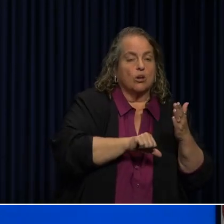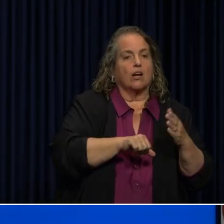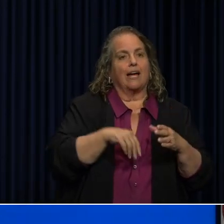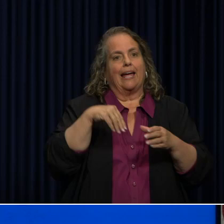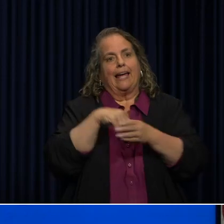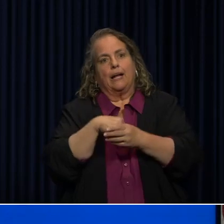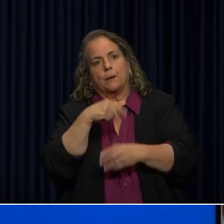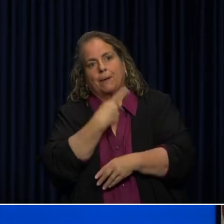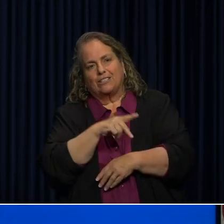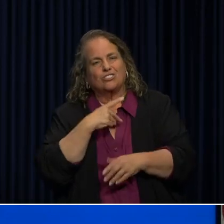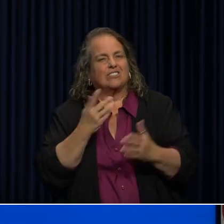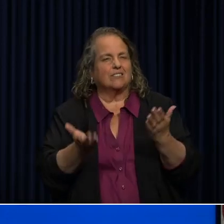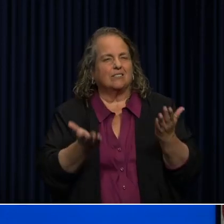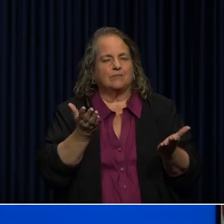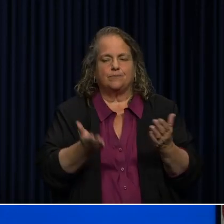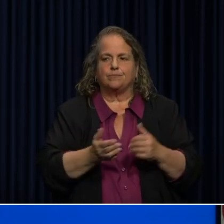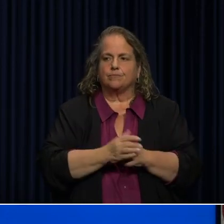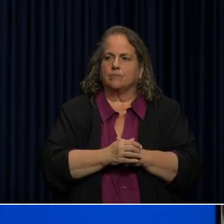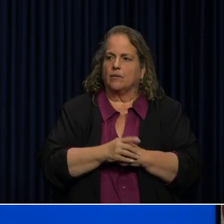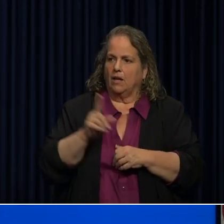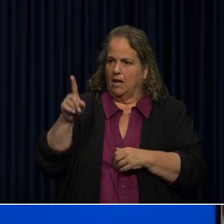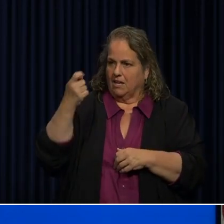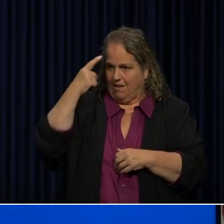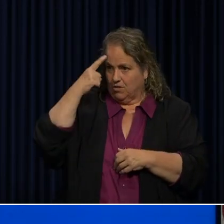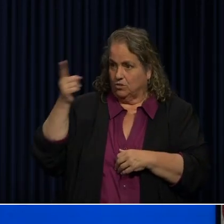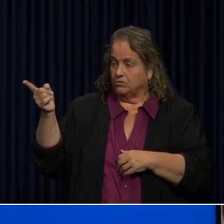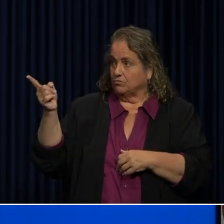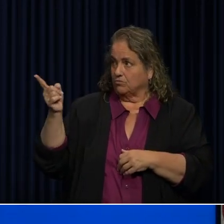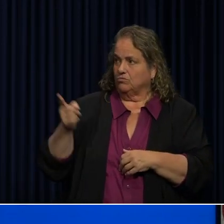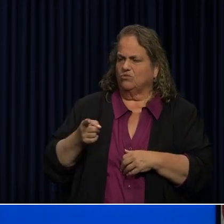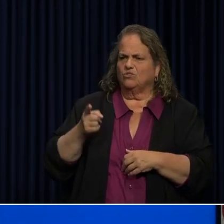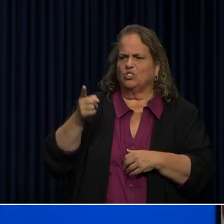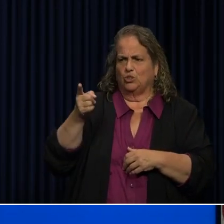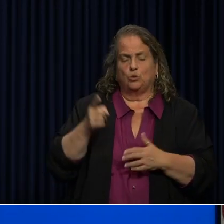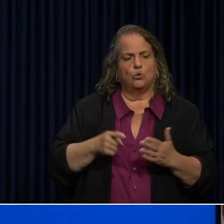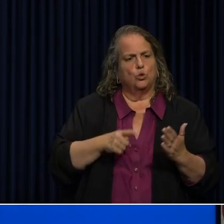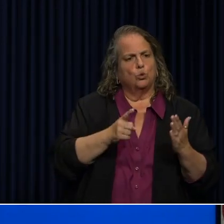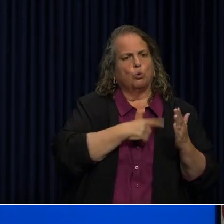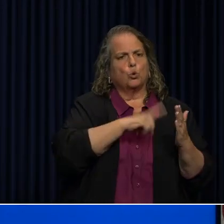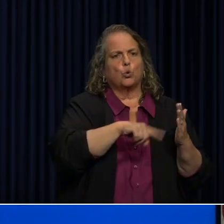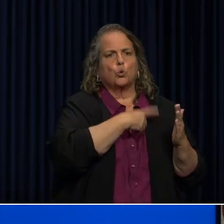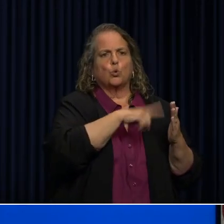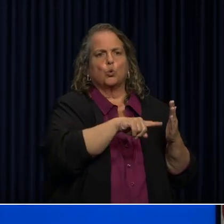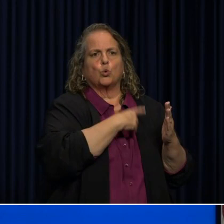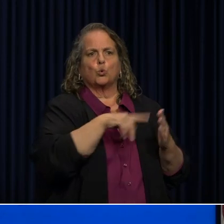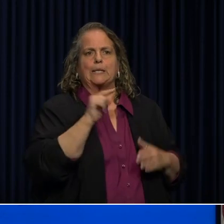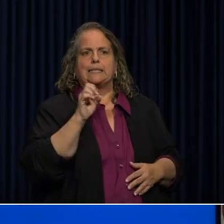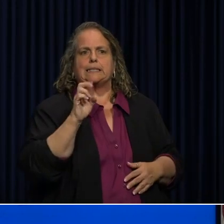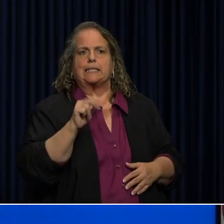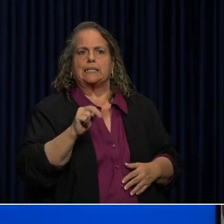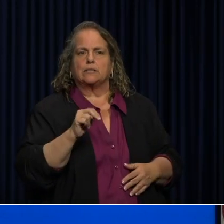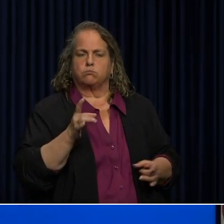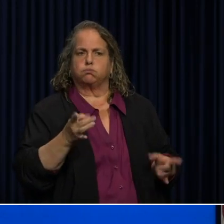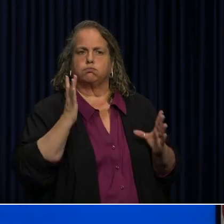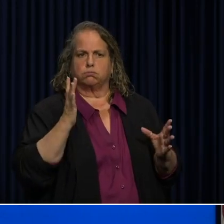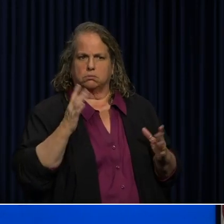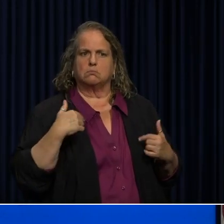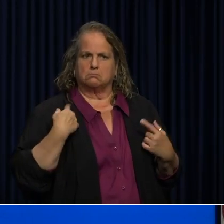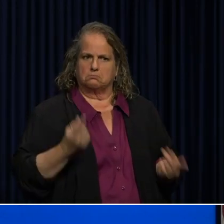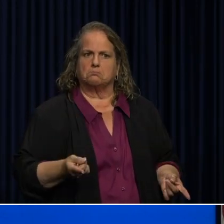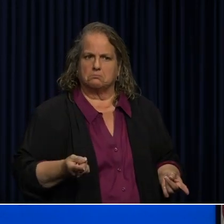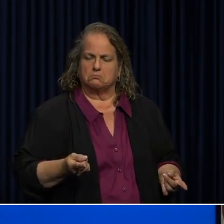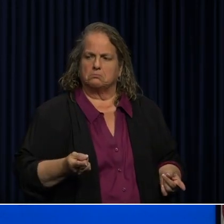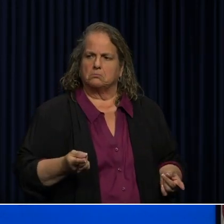Phil. Governor, you've been very critical of Tennessee, as you just were a moment ago, for its reaction to the outbreak. But how do you